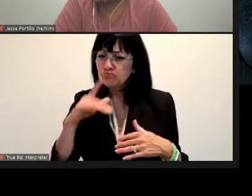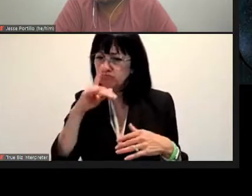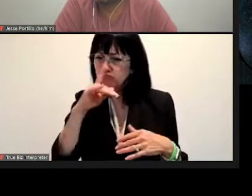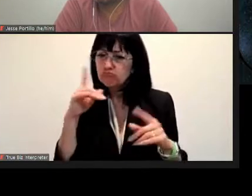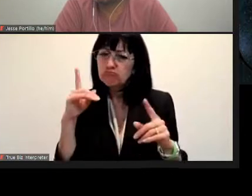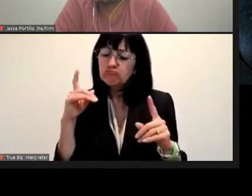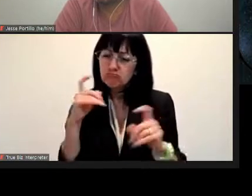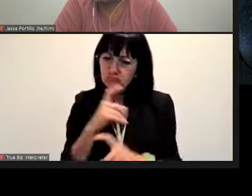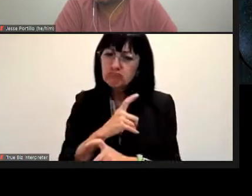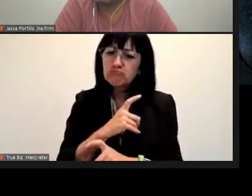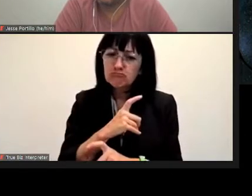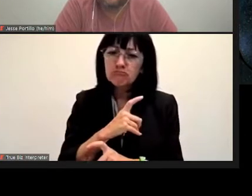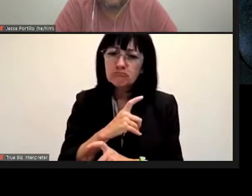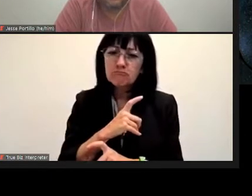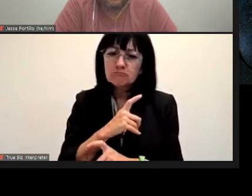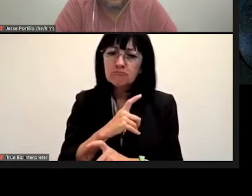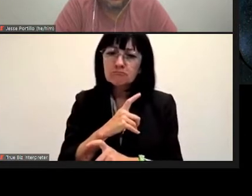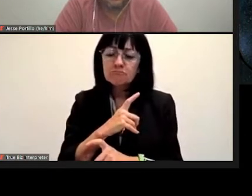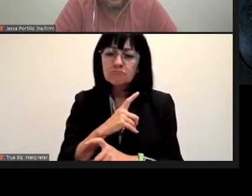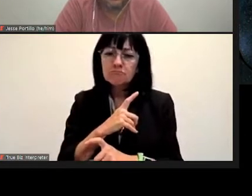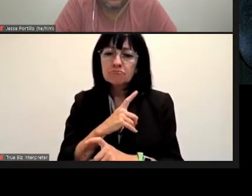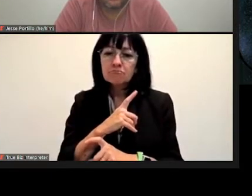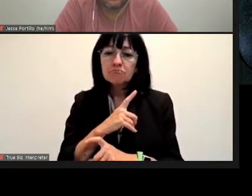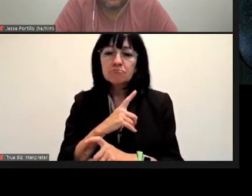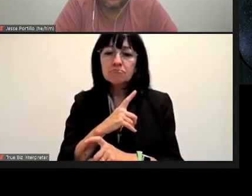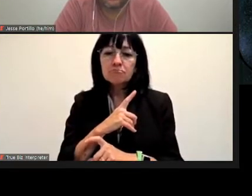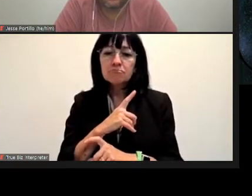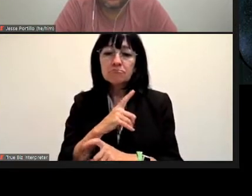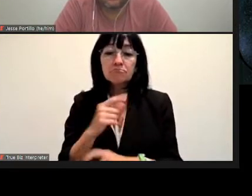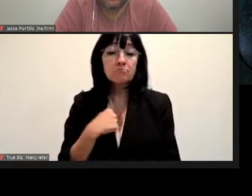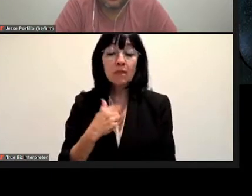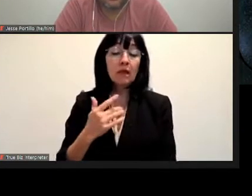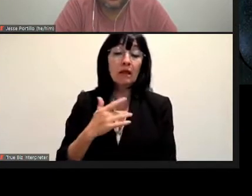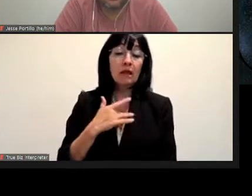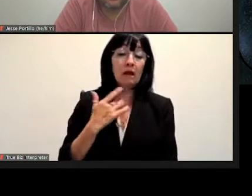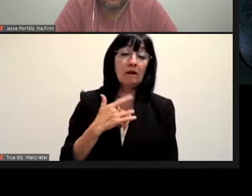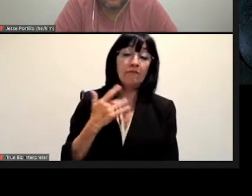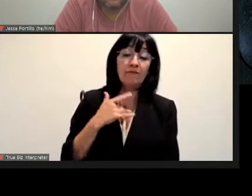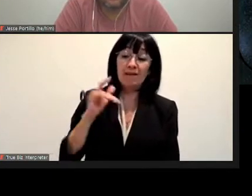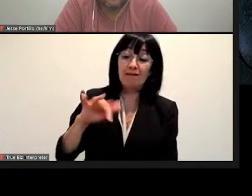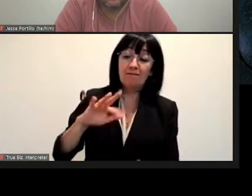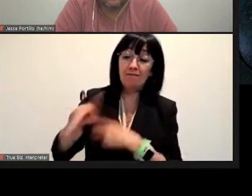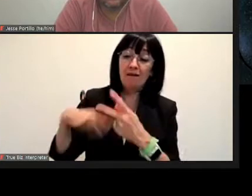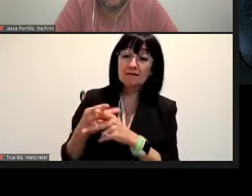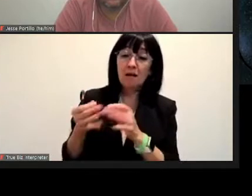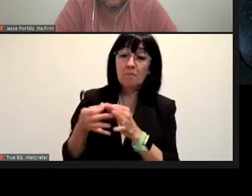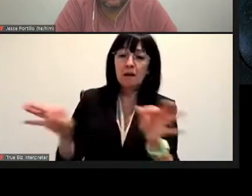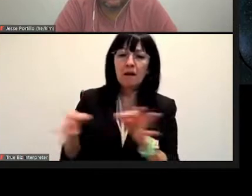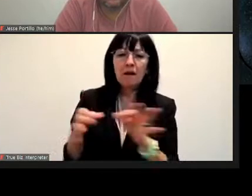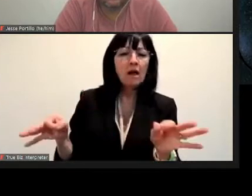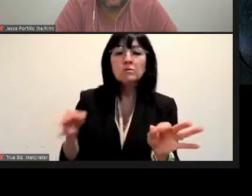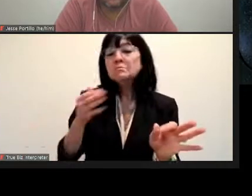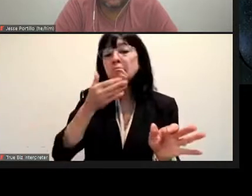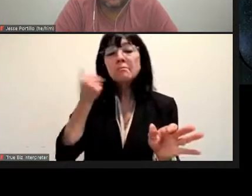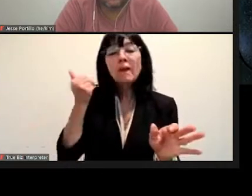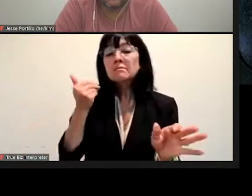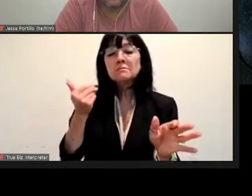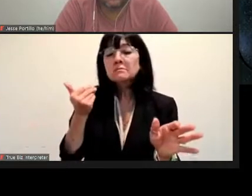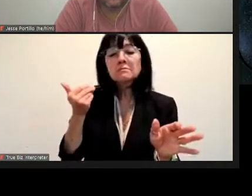think, obviously, I think the best way to approach fittings and that language there is to have a conversation with the person you're